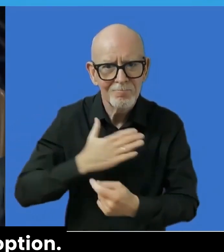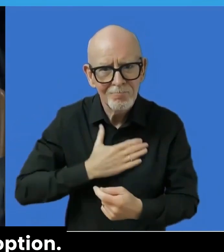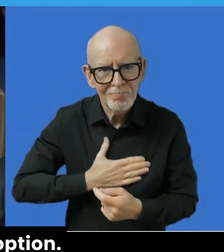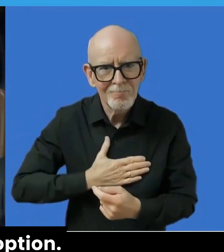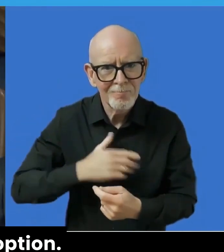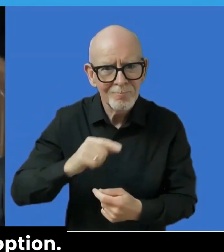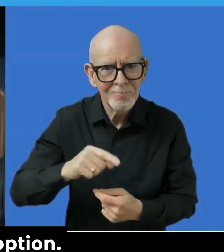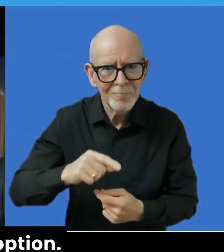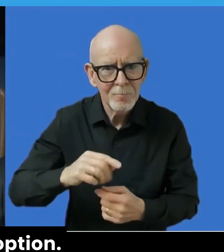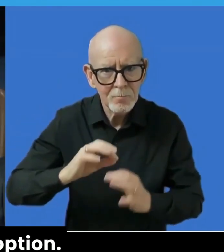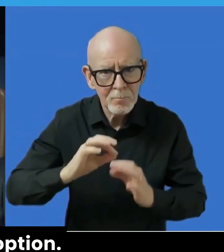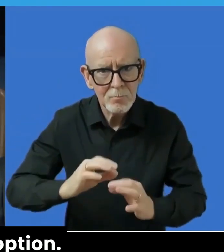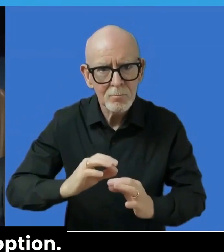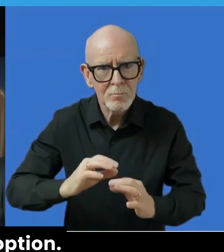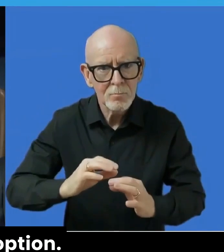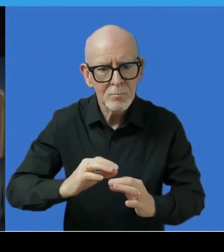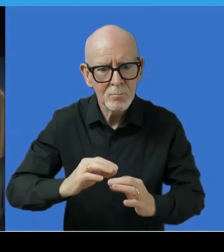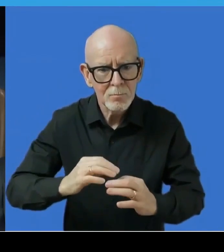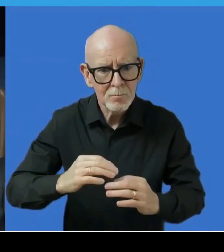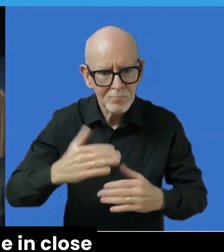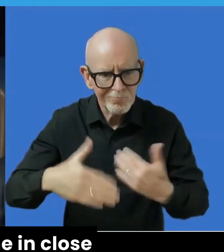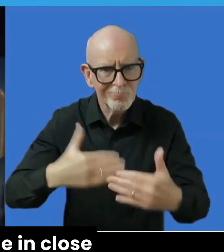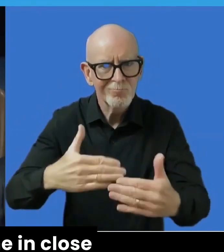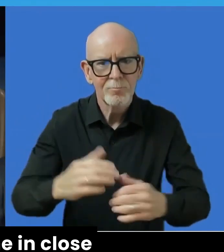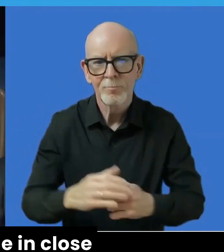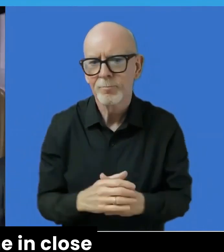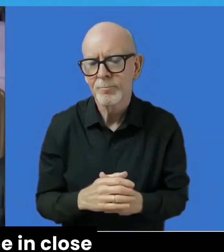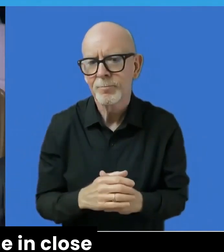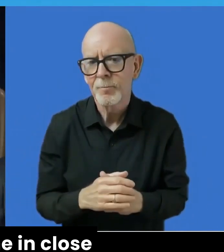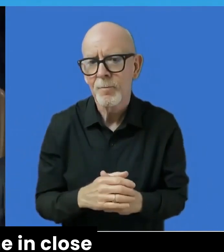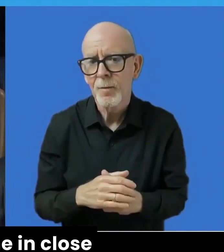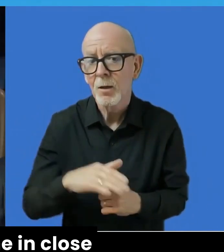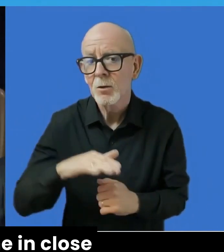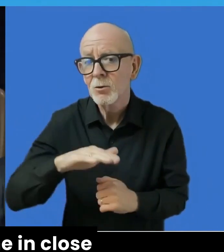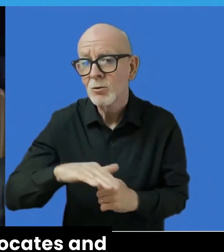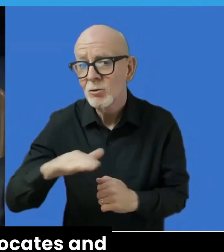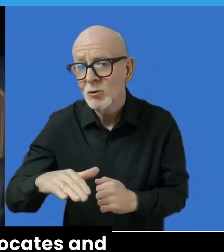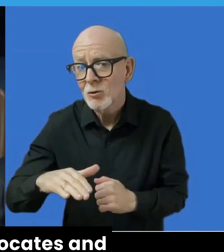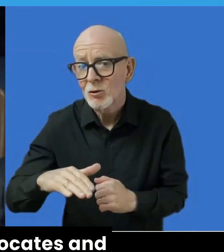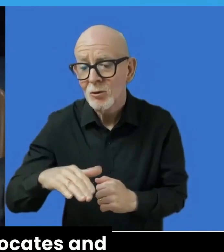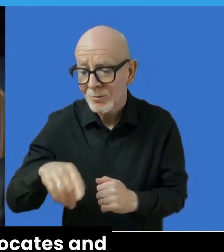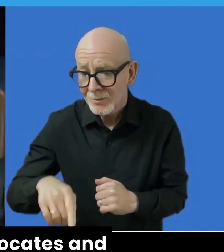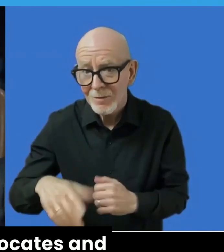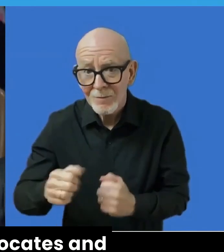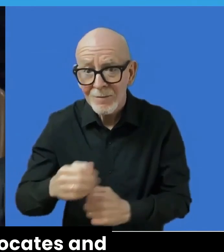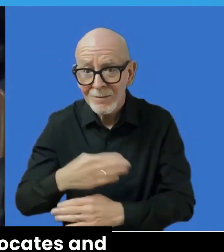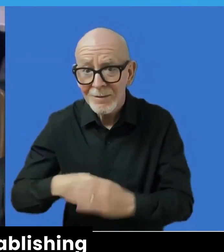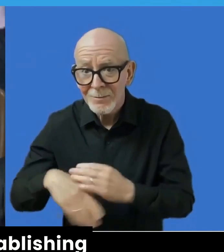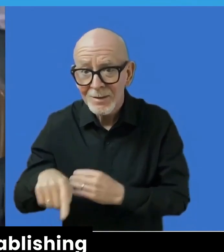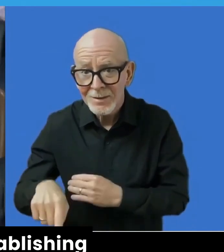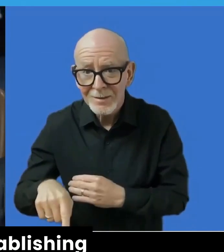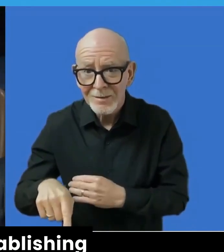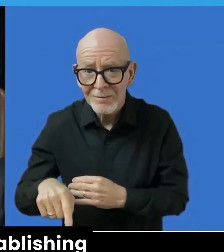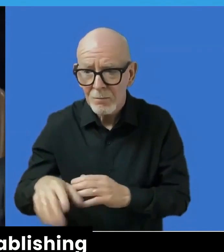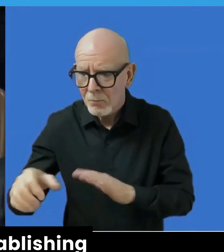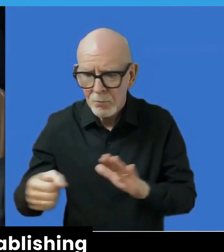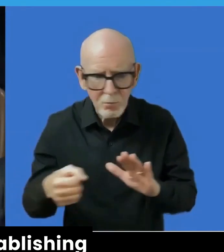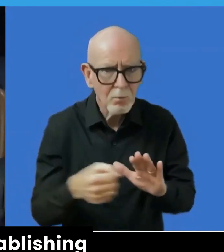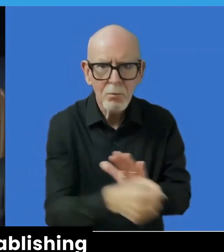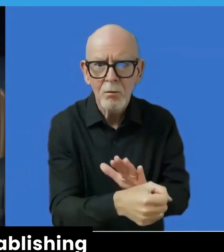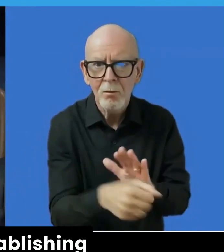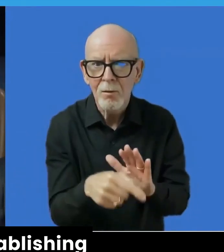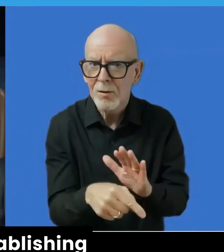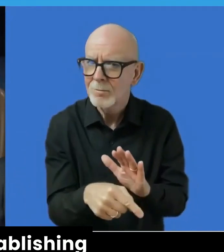are too often seen as the only option. Our work at Keystone, done in close collaboration with self-advocates and OPDs,